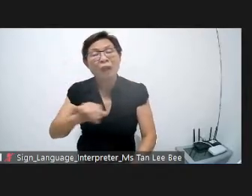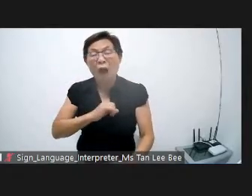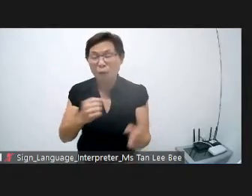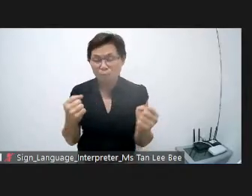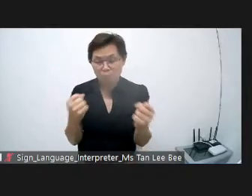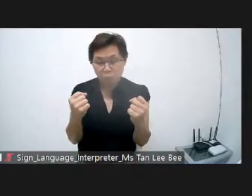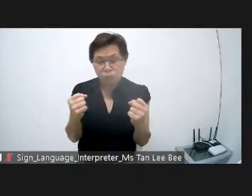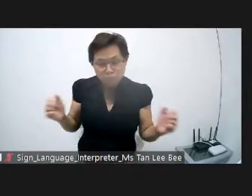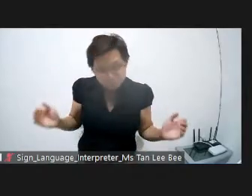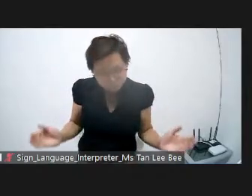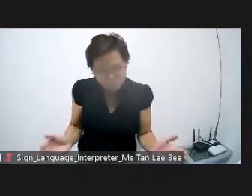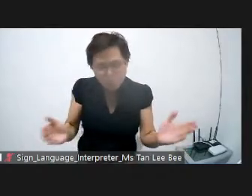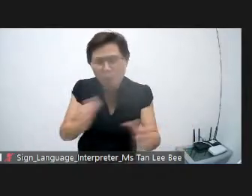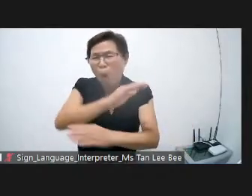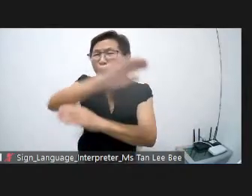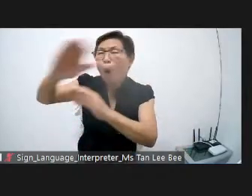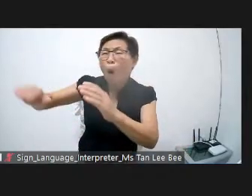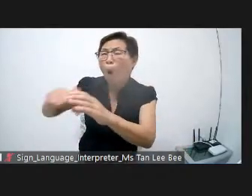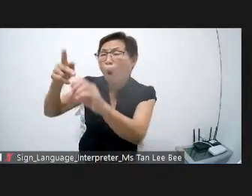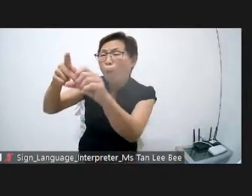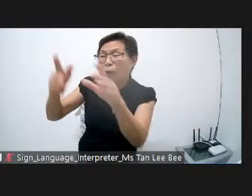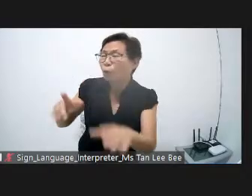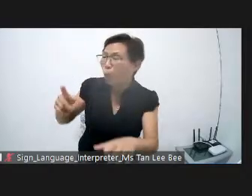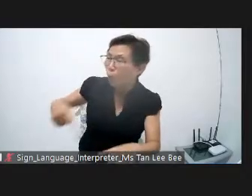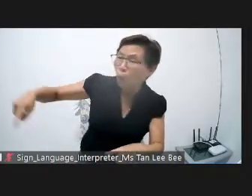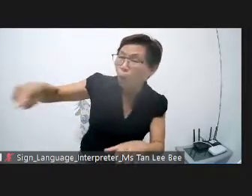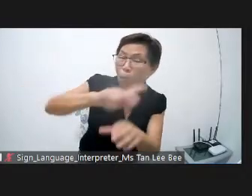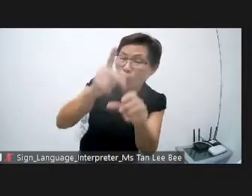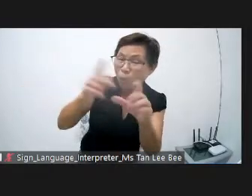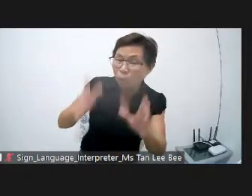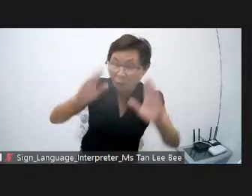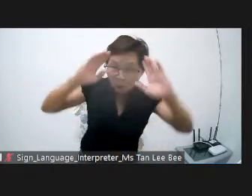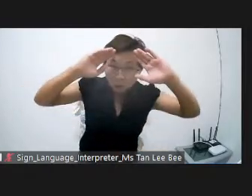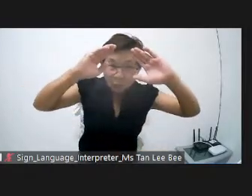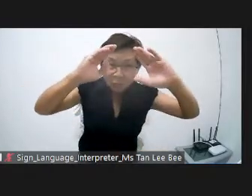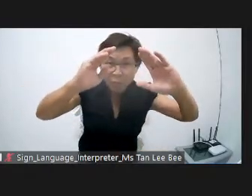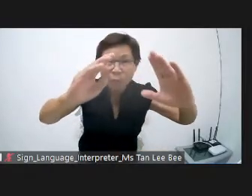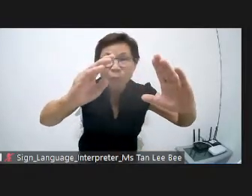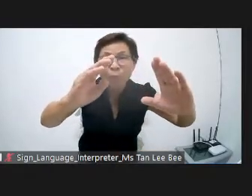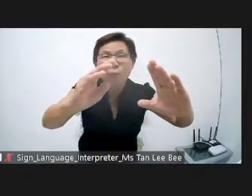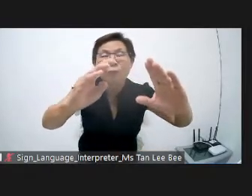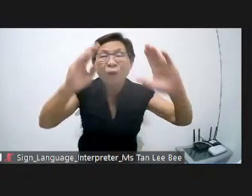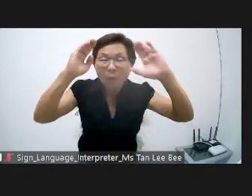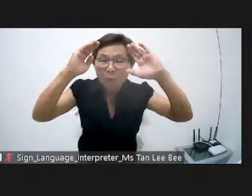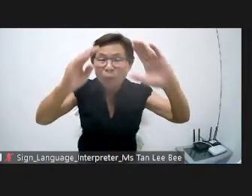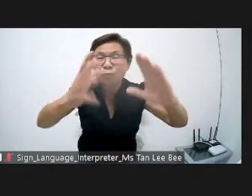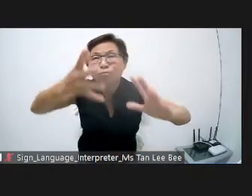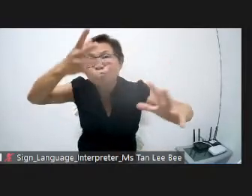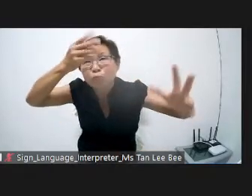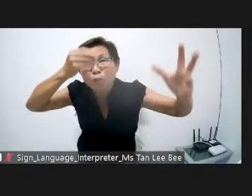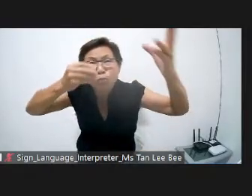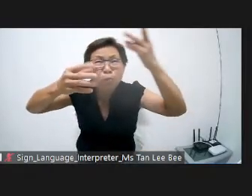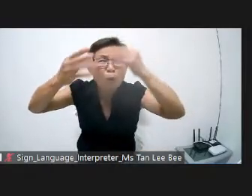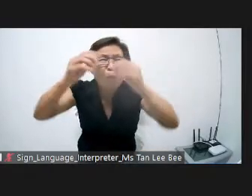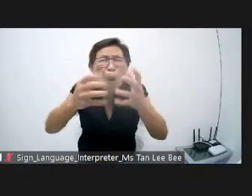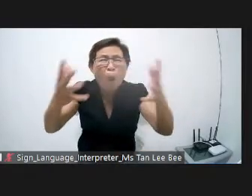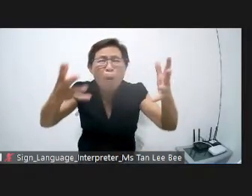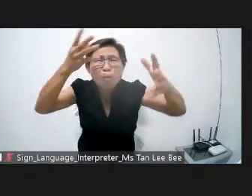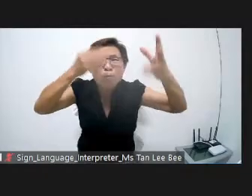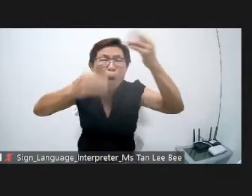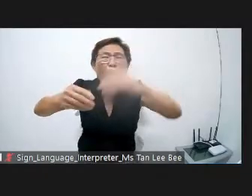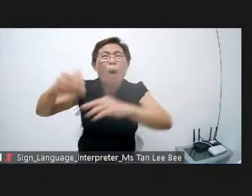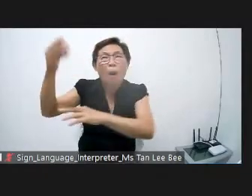encourage all participants today to focus and grasp as much information that will be